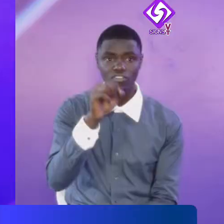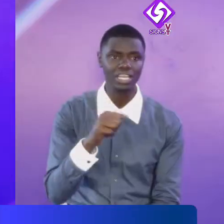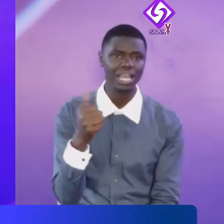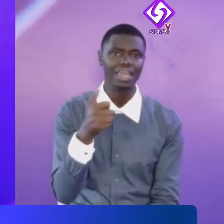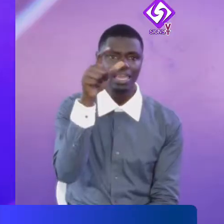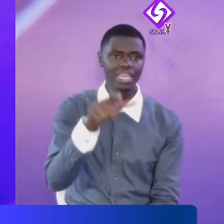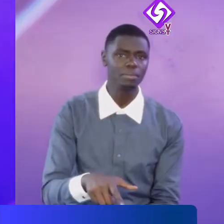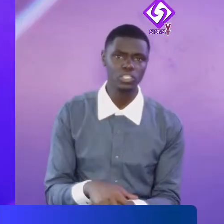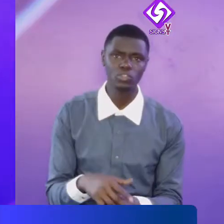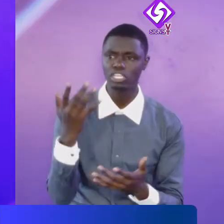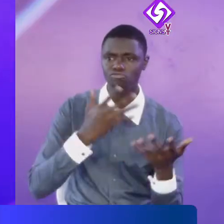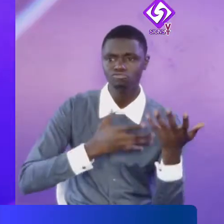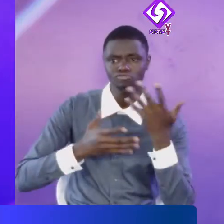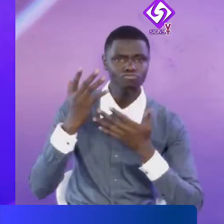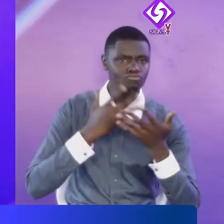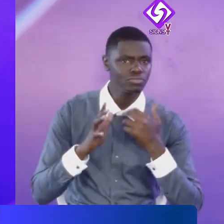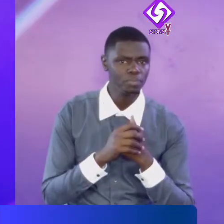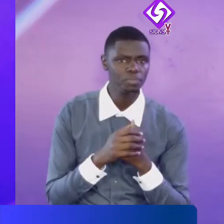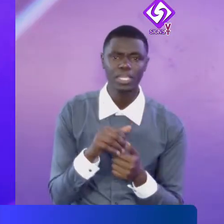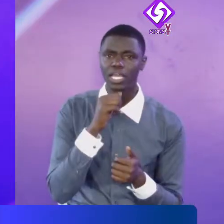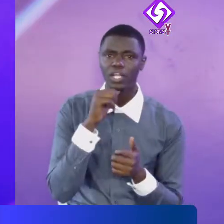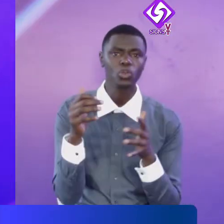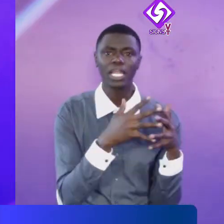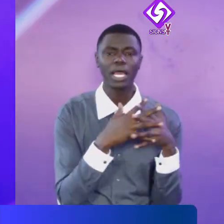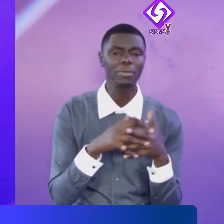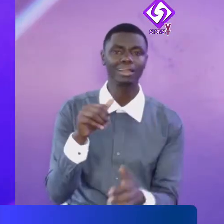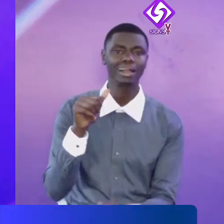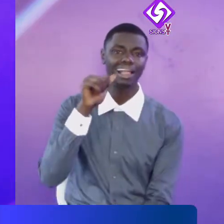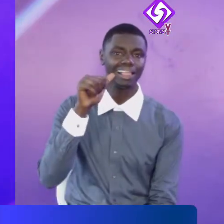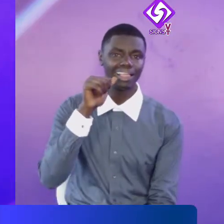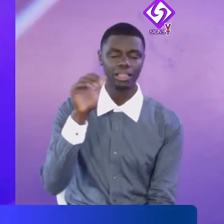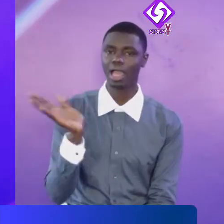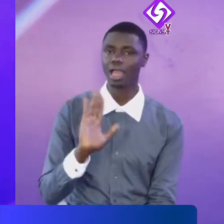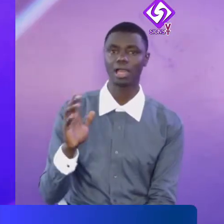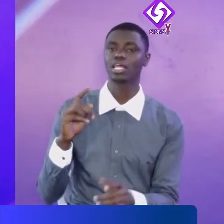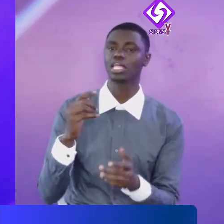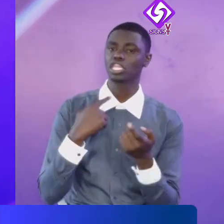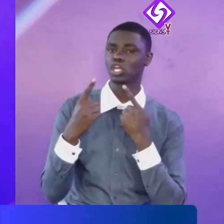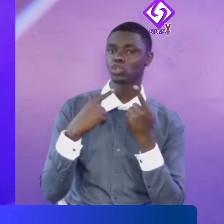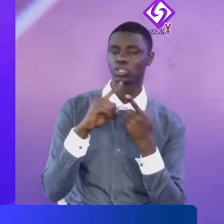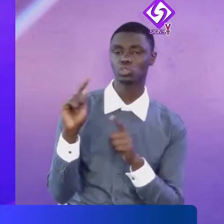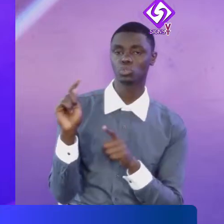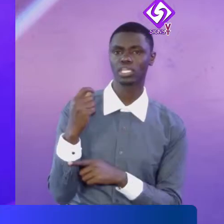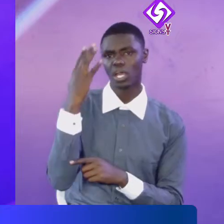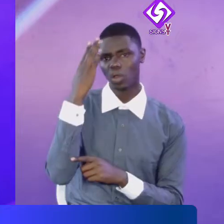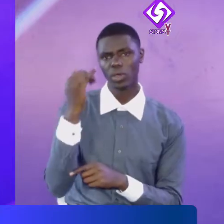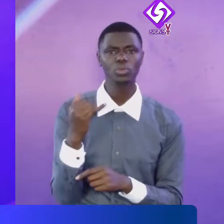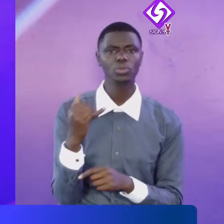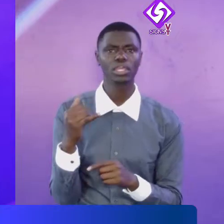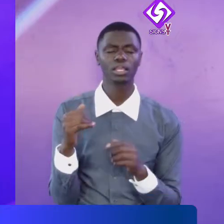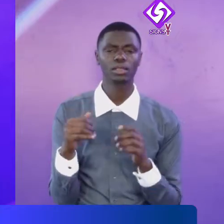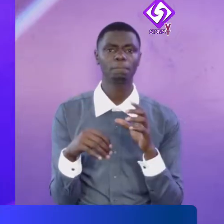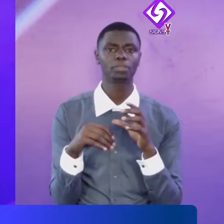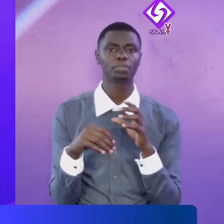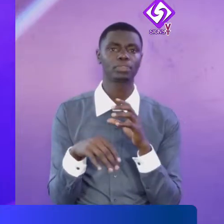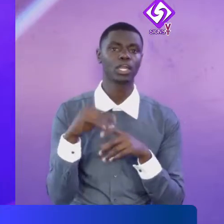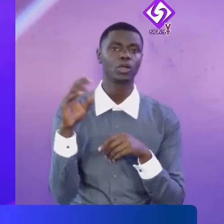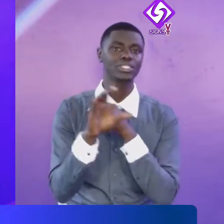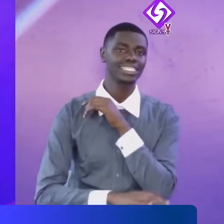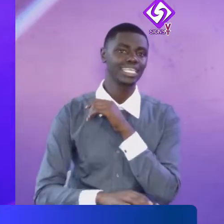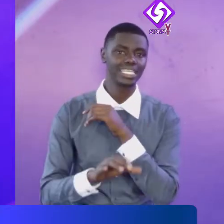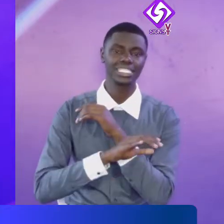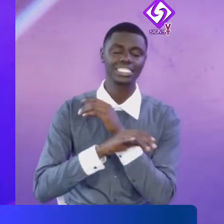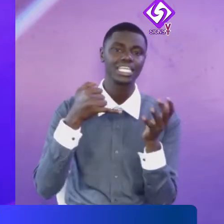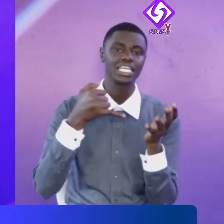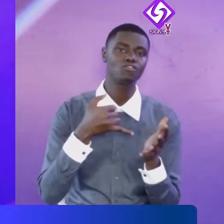people they talk to, they are not Americans or British, they are talking to Kenyans. Yeah. Why do you think diaspora was more involved